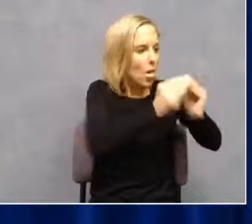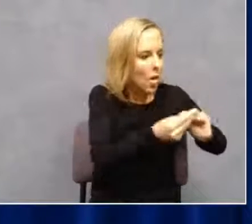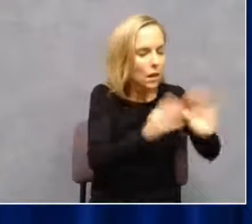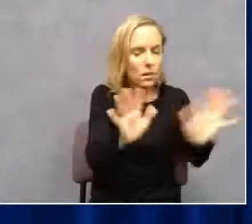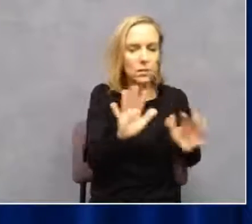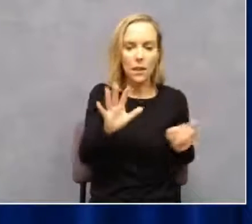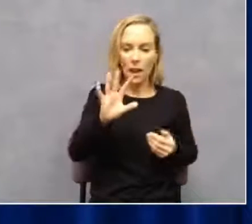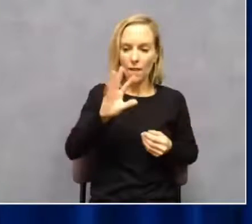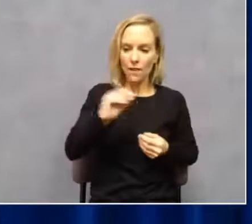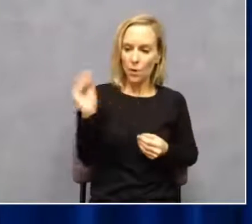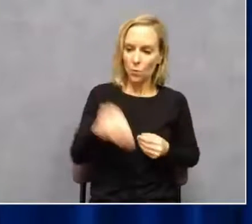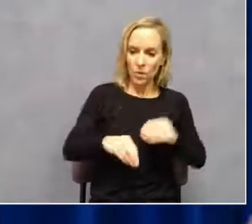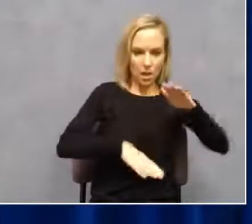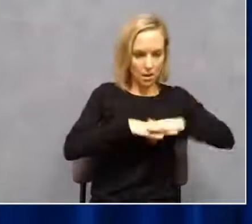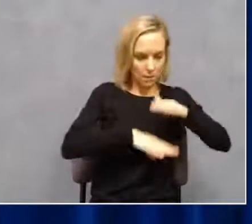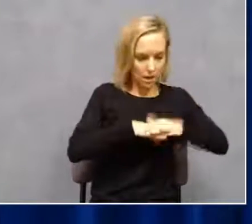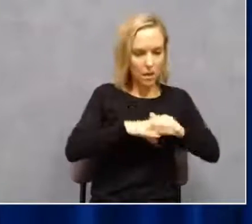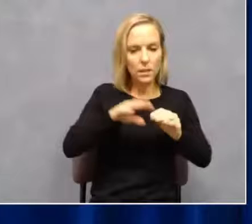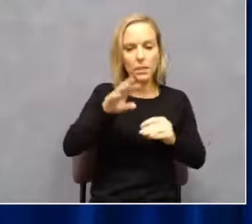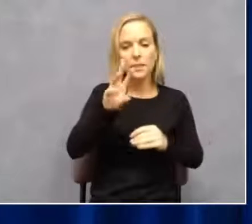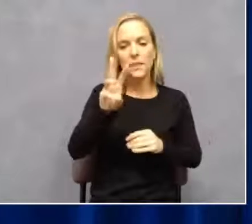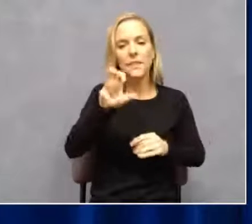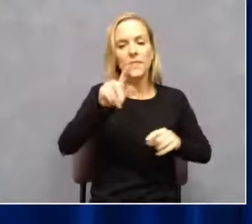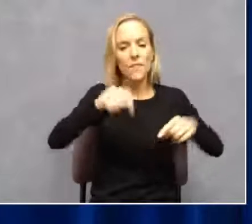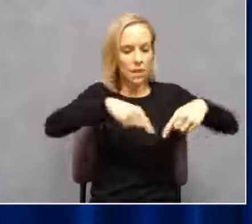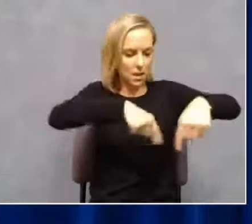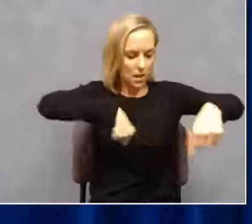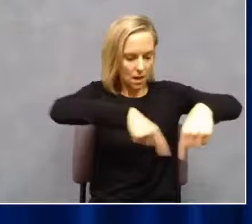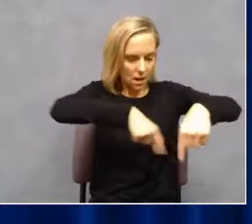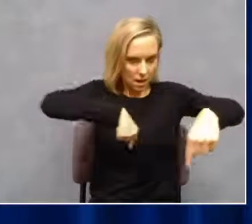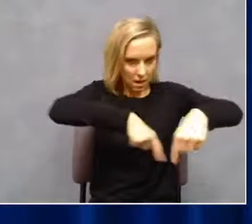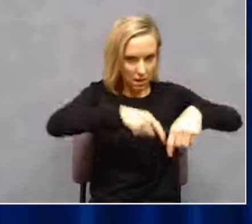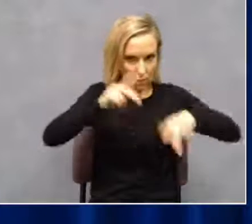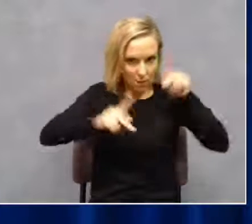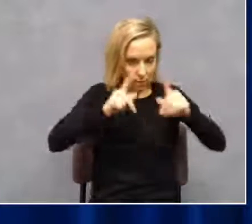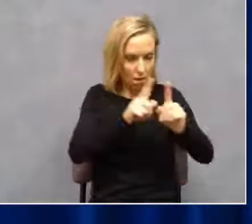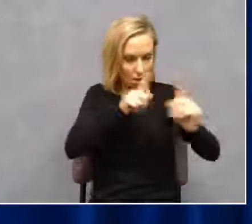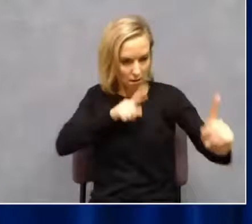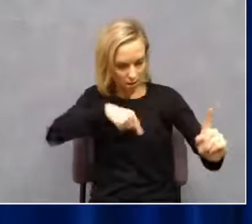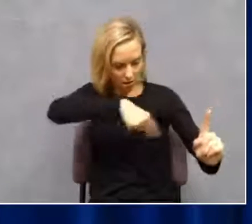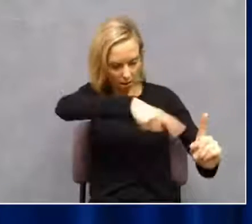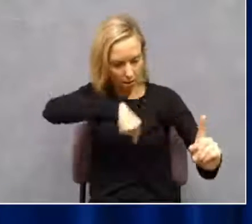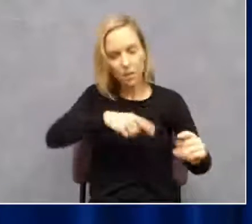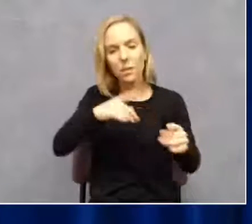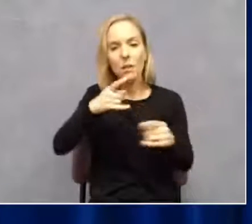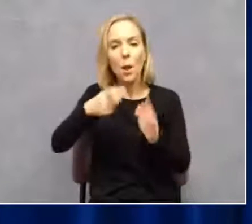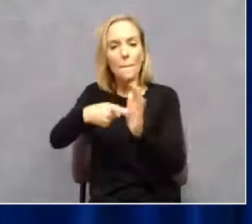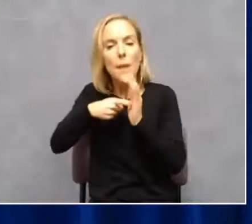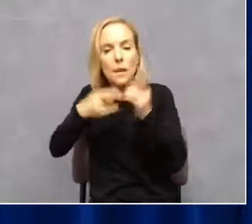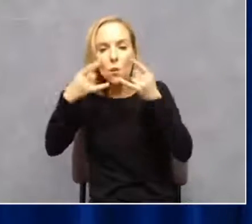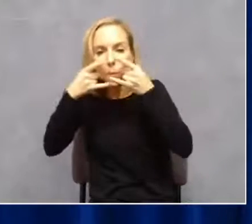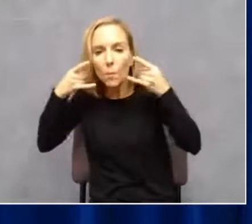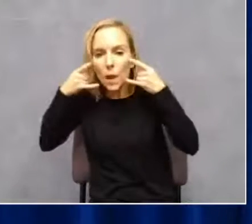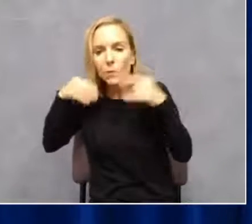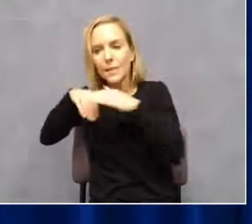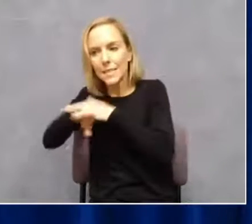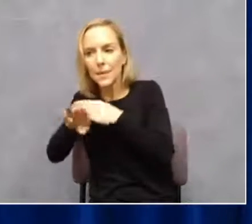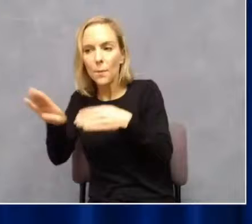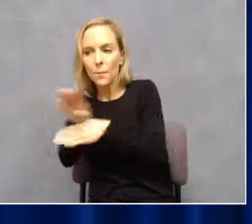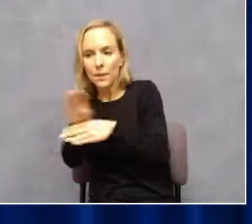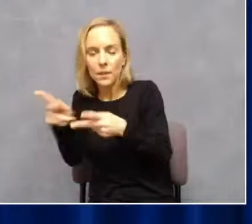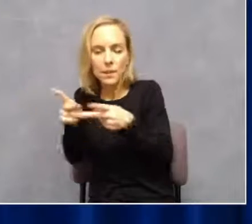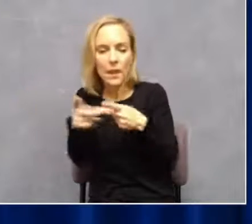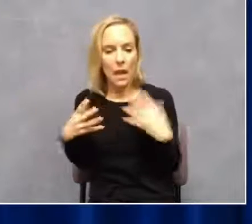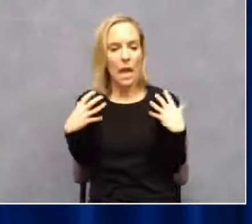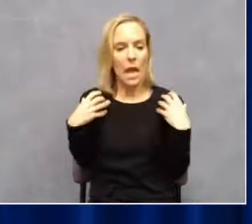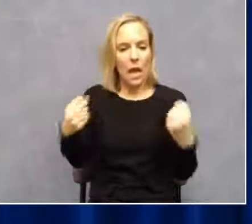6 feet space between people, mandatory masking when you're in public and when you're inside places of businesses, healthy at work guidelines